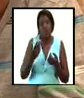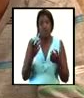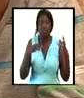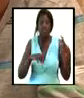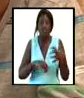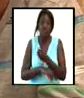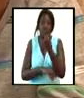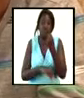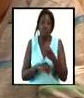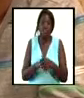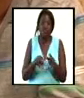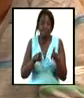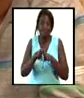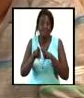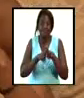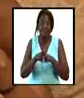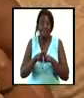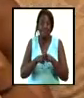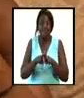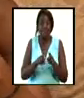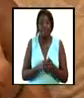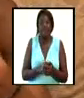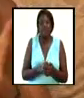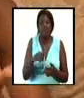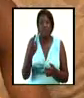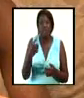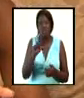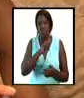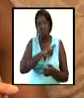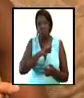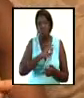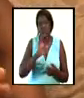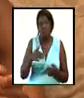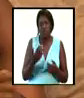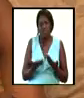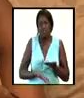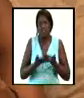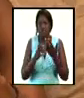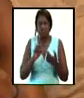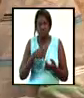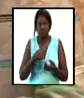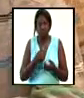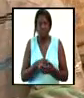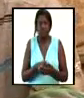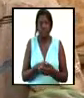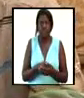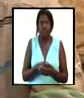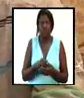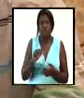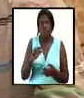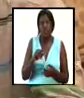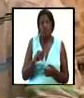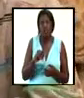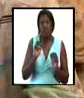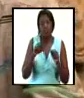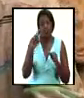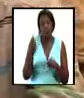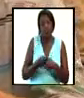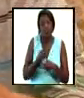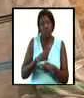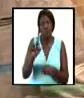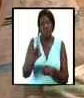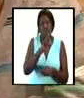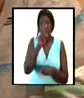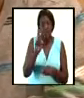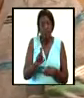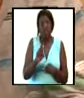A competition? But what do you need my help for? One should always ask someone else to